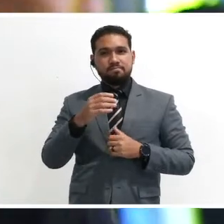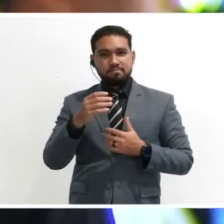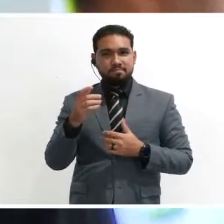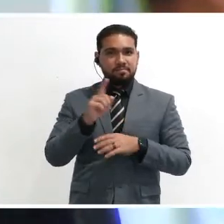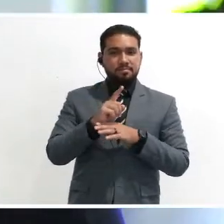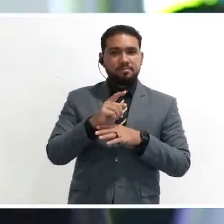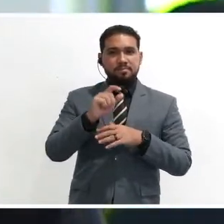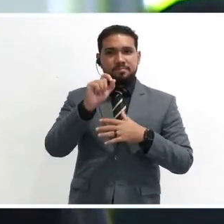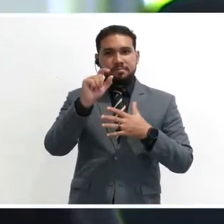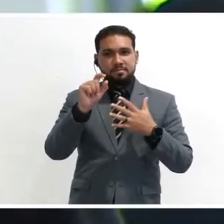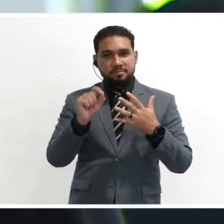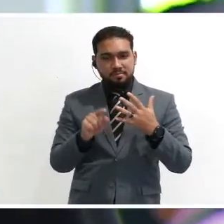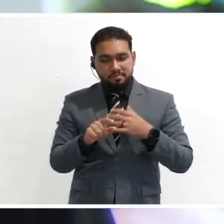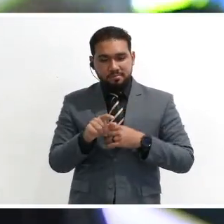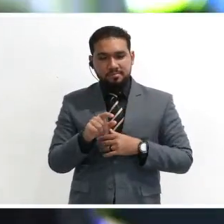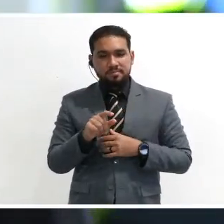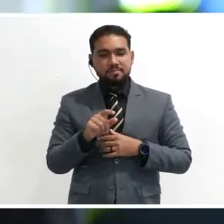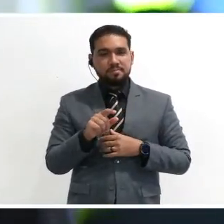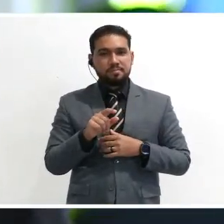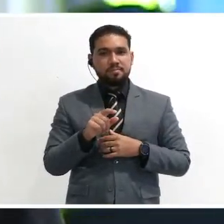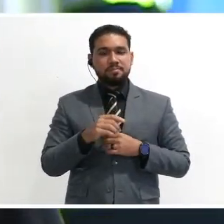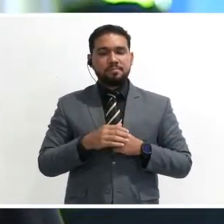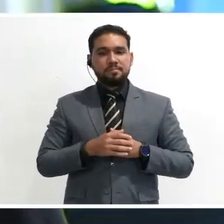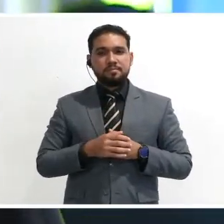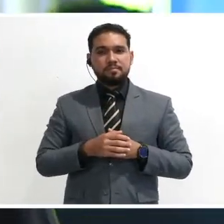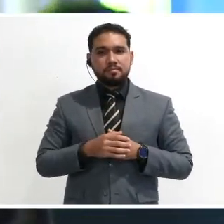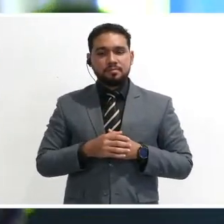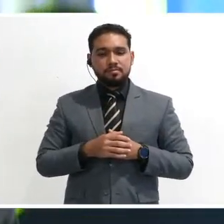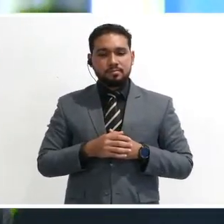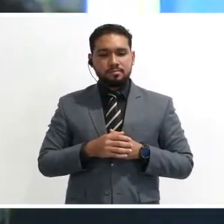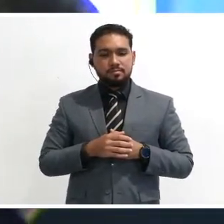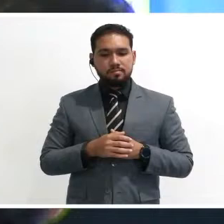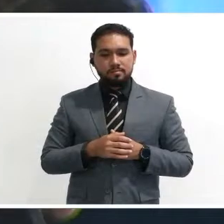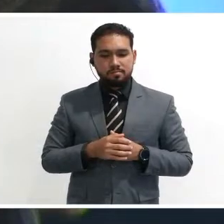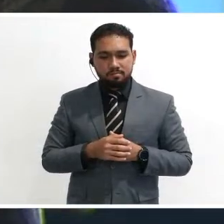was wondering, what do you see the space constraints